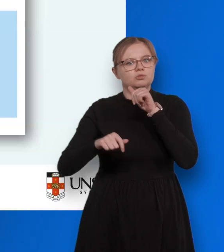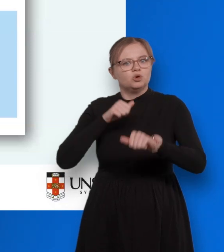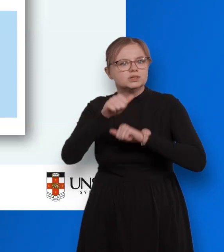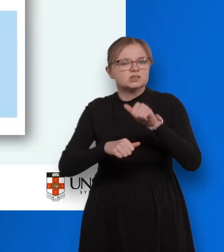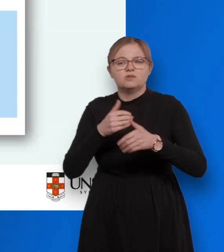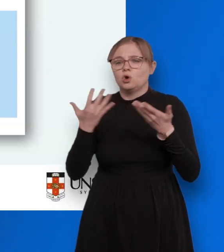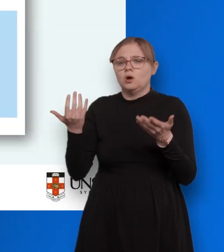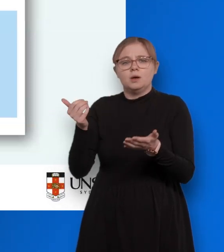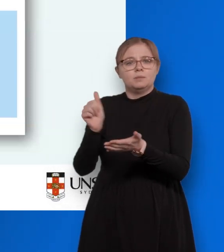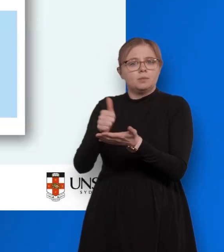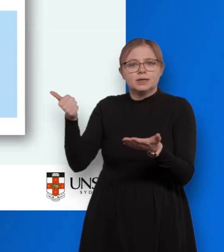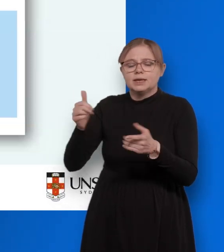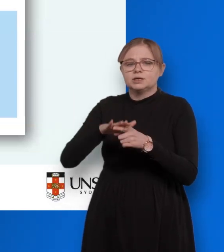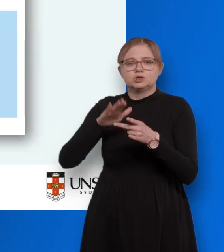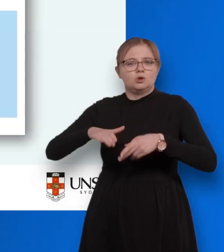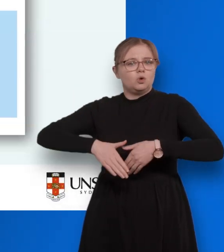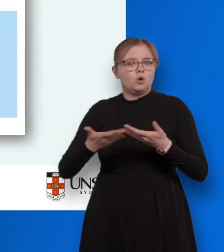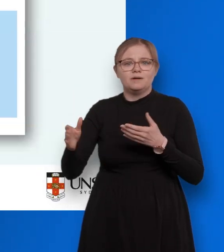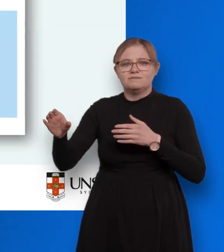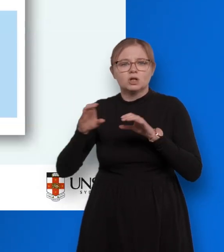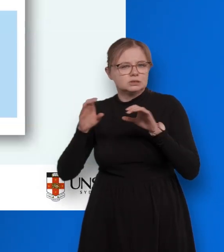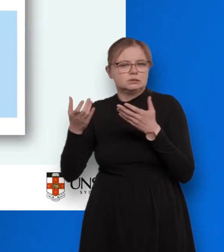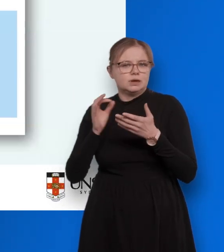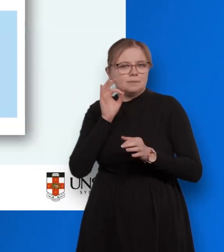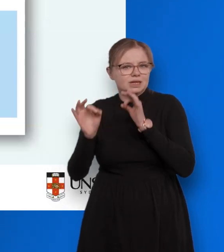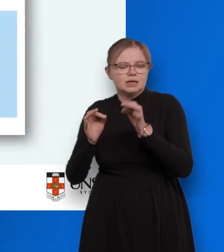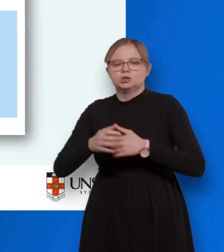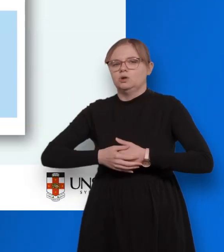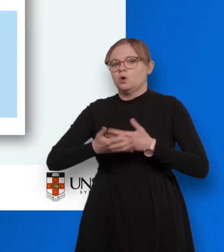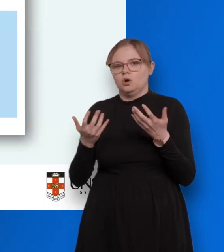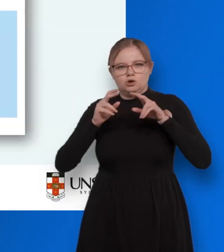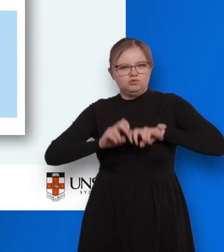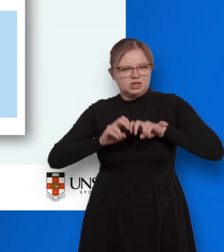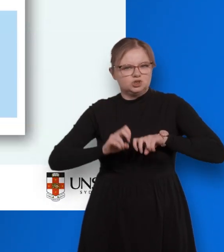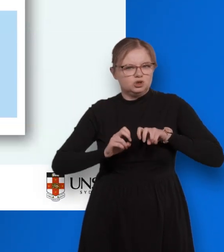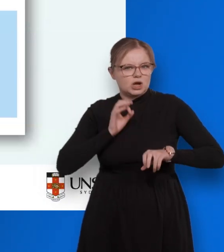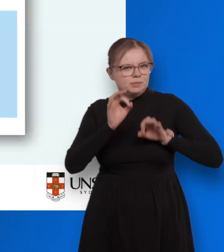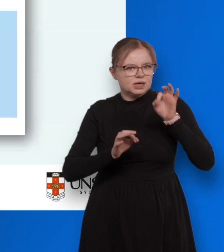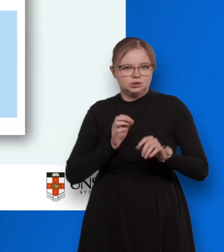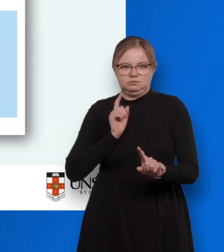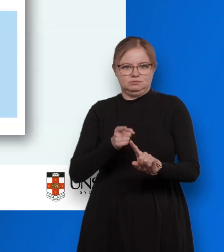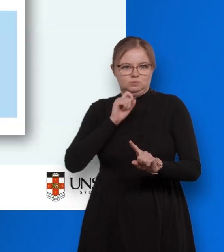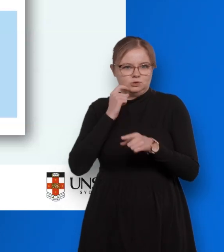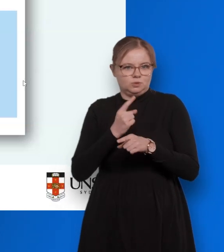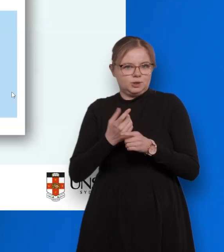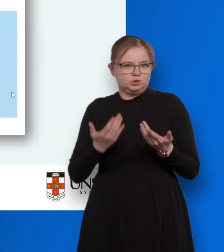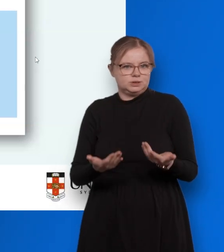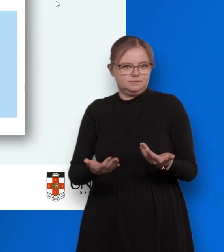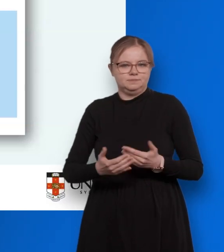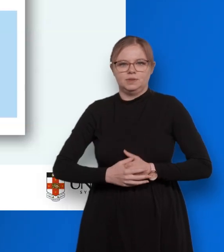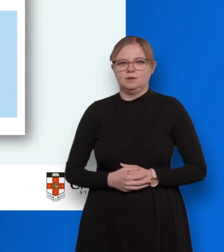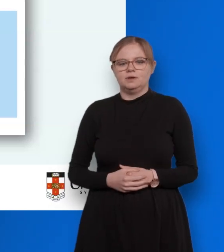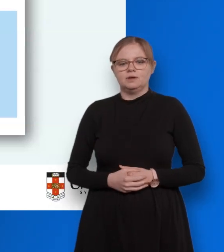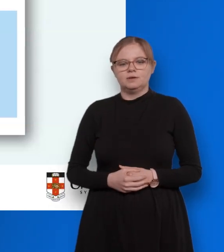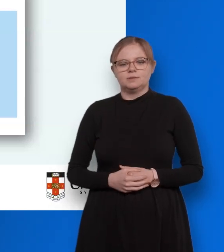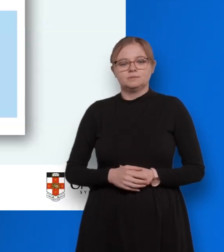publication or for funding applications or research applications, which is what we're talking about today.